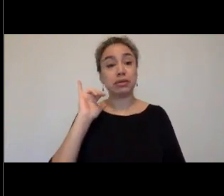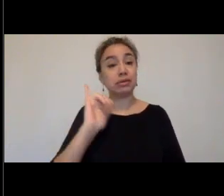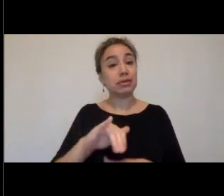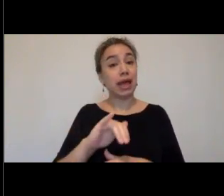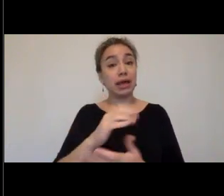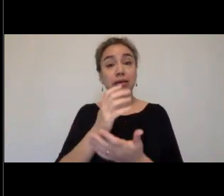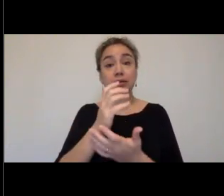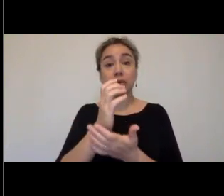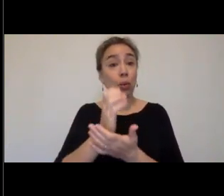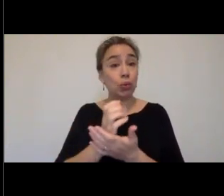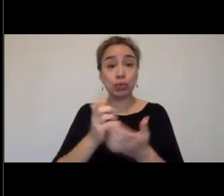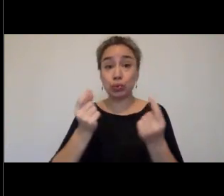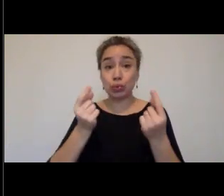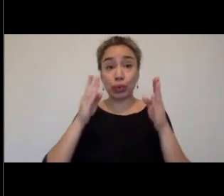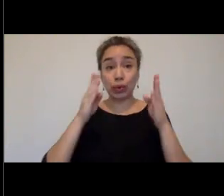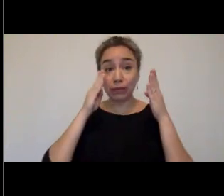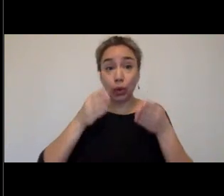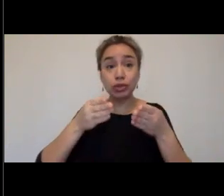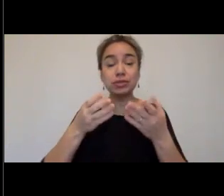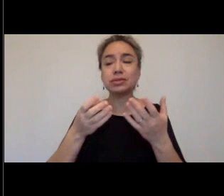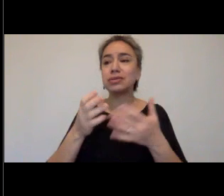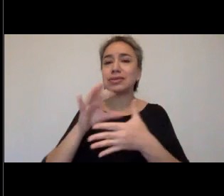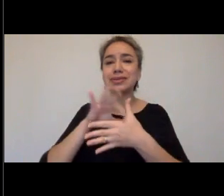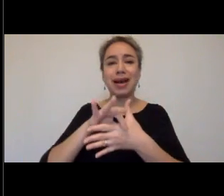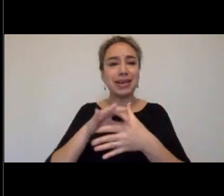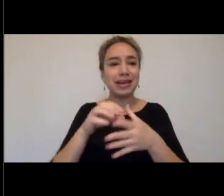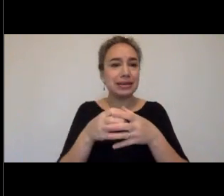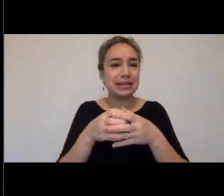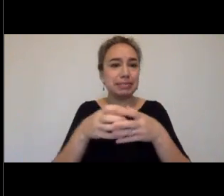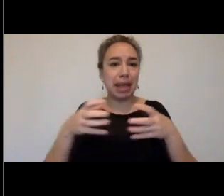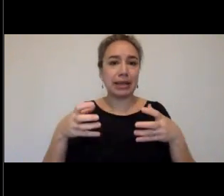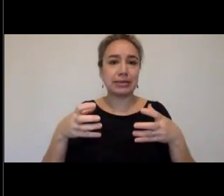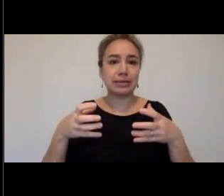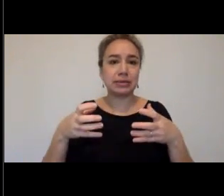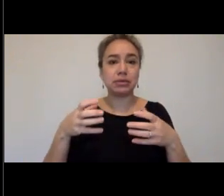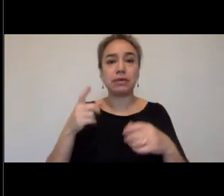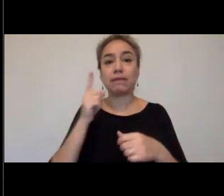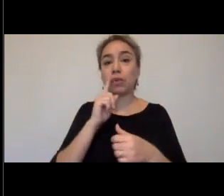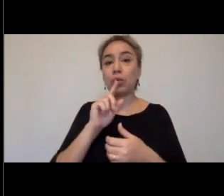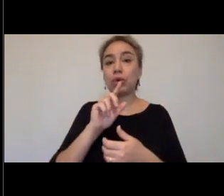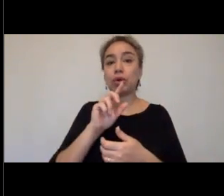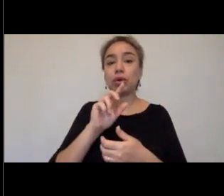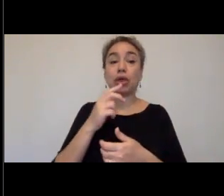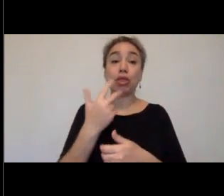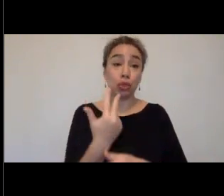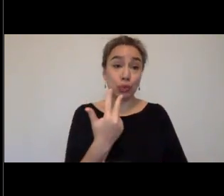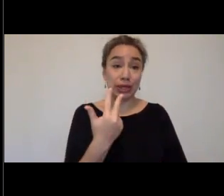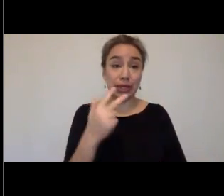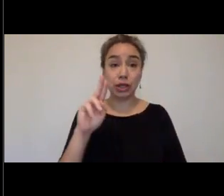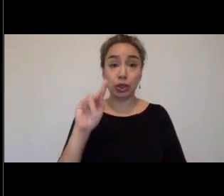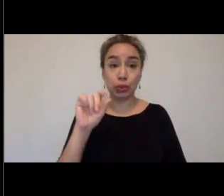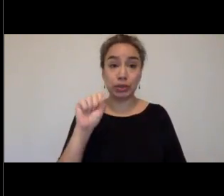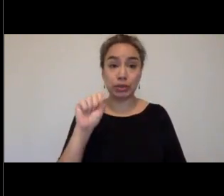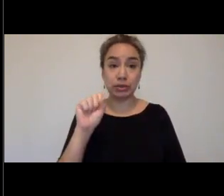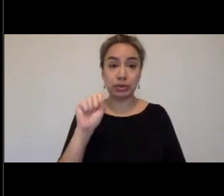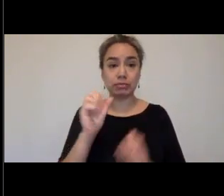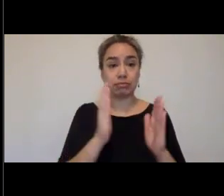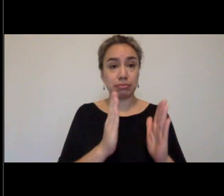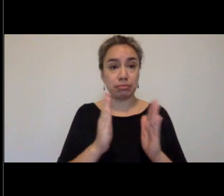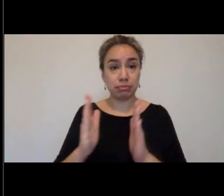the content of course material in 3 weeks, 3 units of the course, to